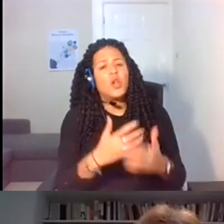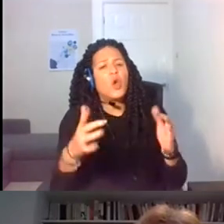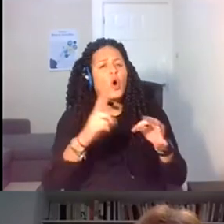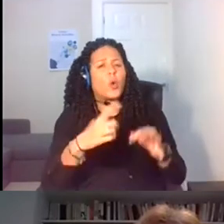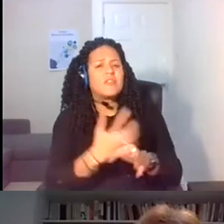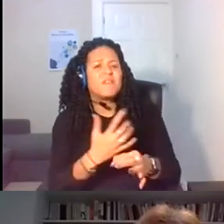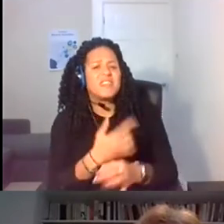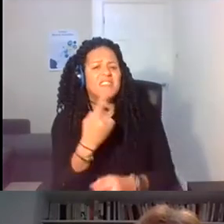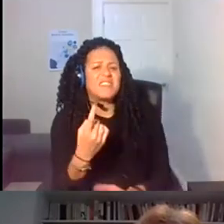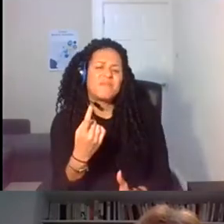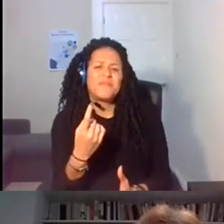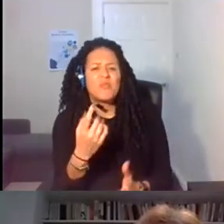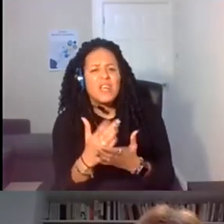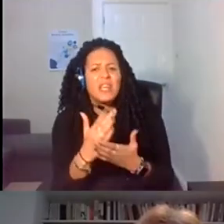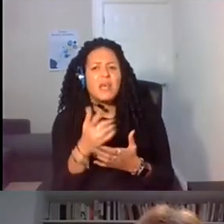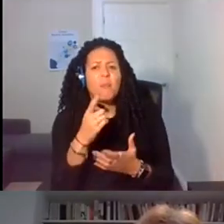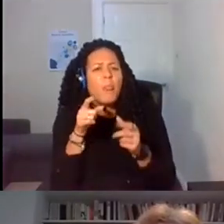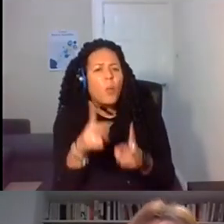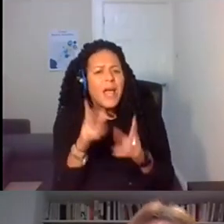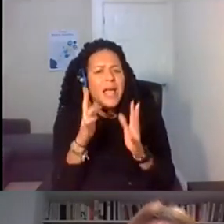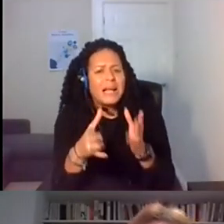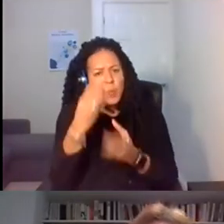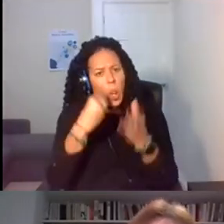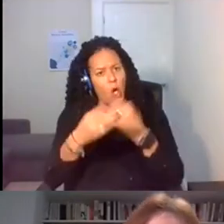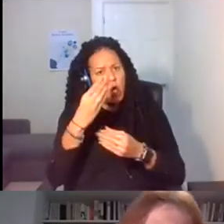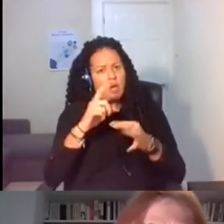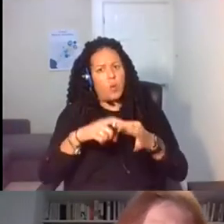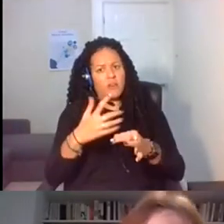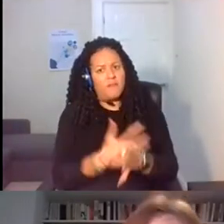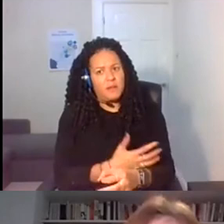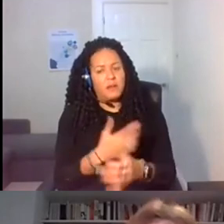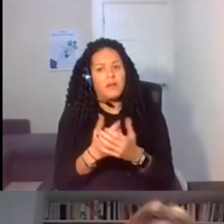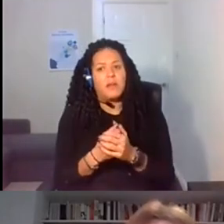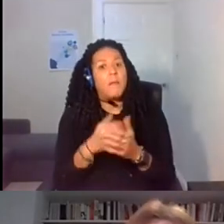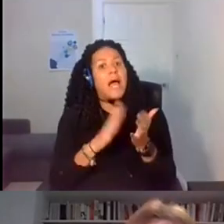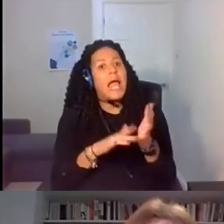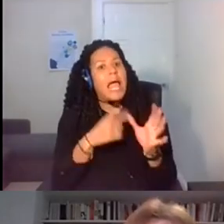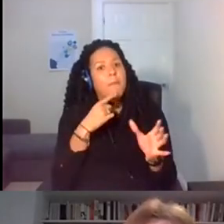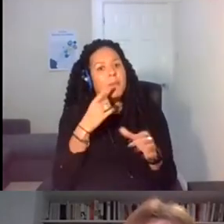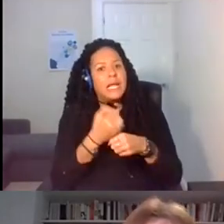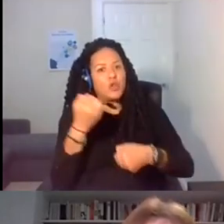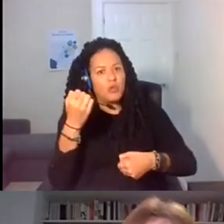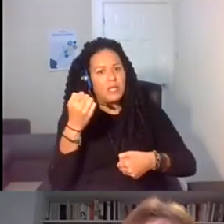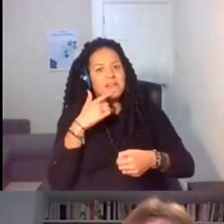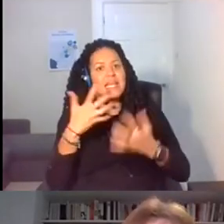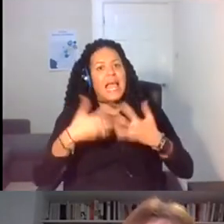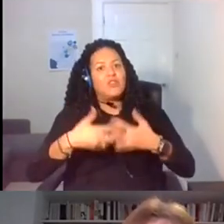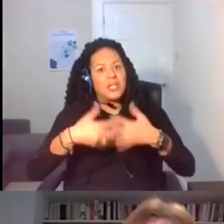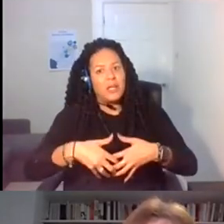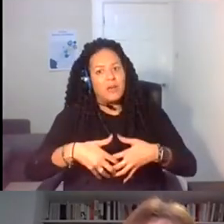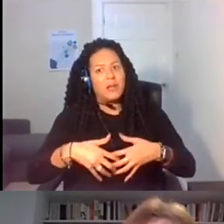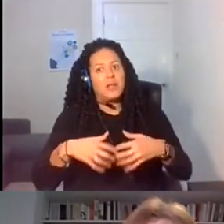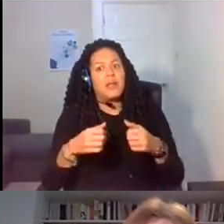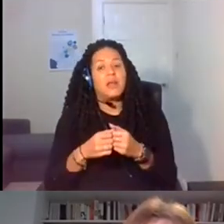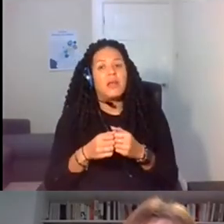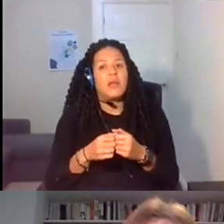way I had to learn it. So my master degree is in engineering, and aerospace and engineering,